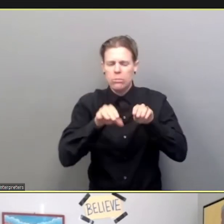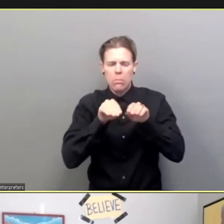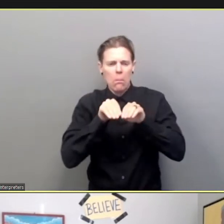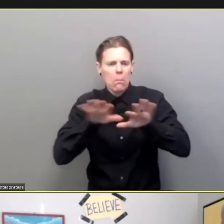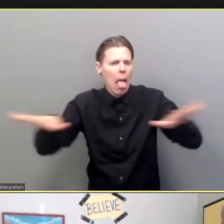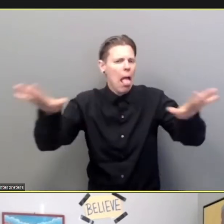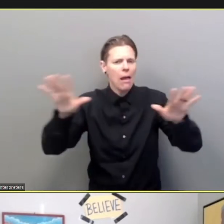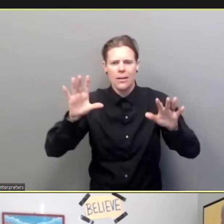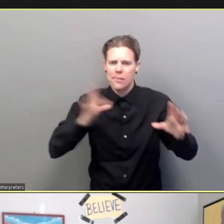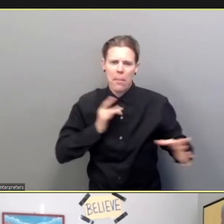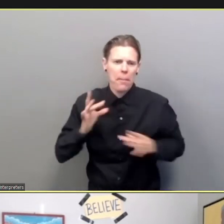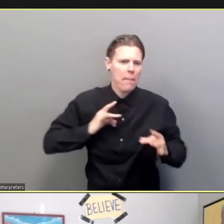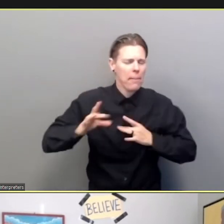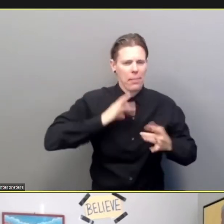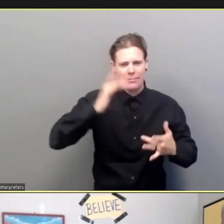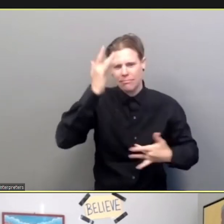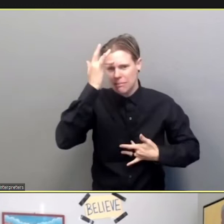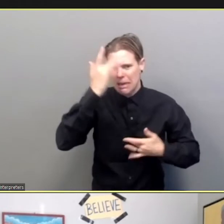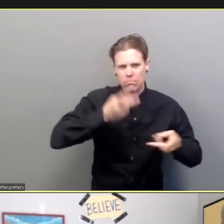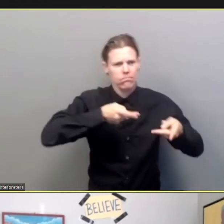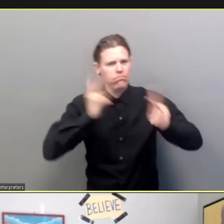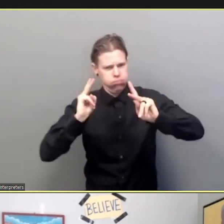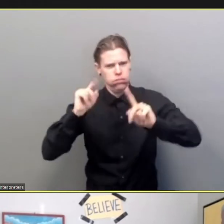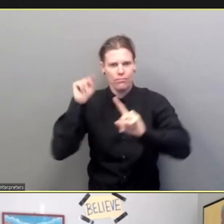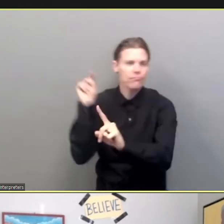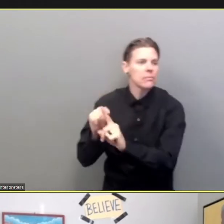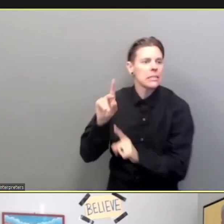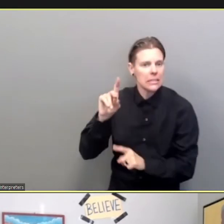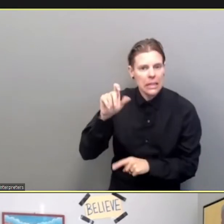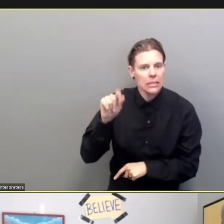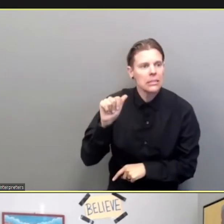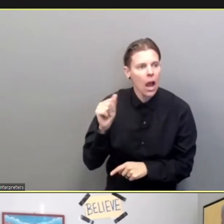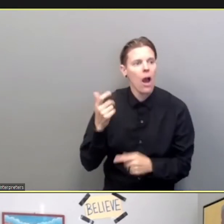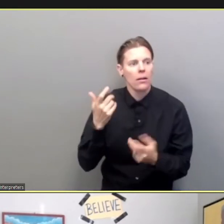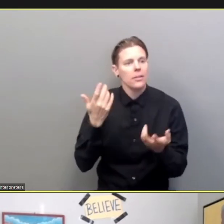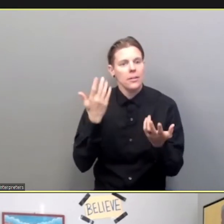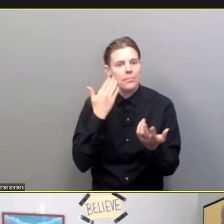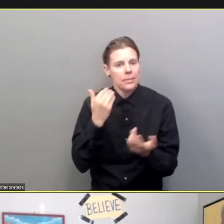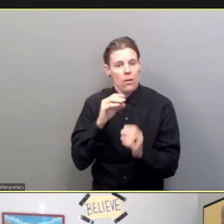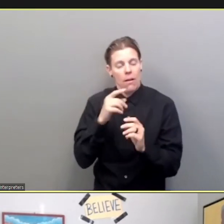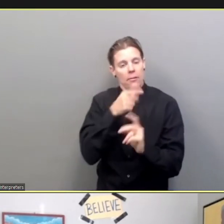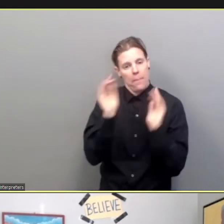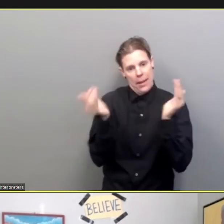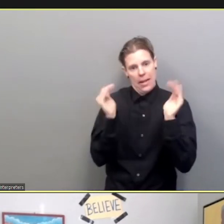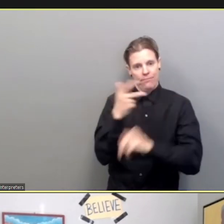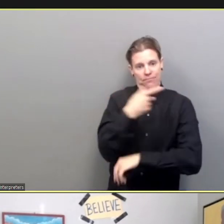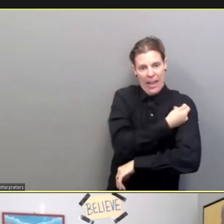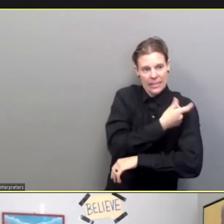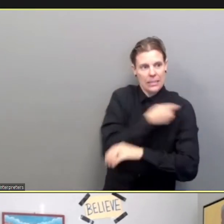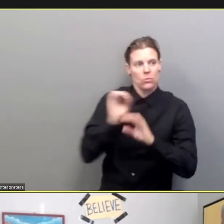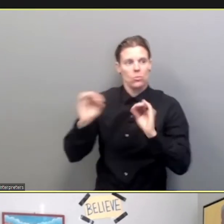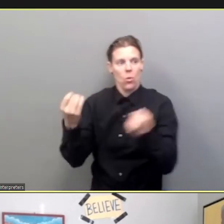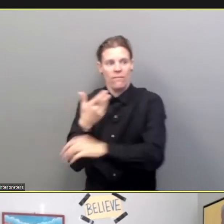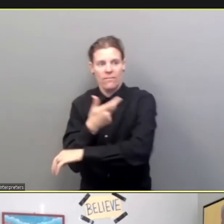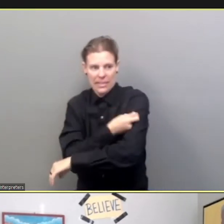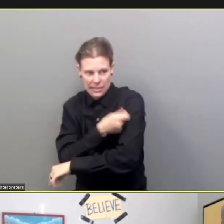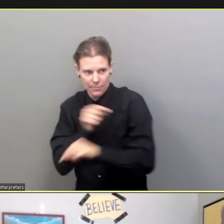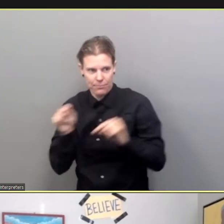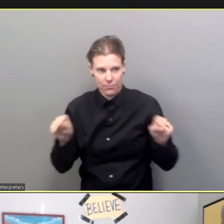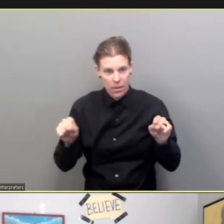infections in both unvaccinated and vaccinated people. Second, in terms of waning immunity, we still have to sort that out, but